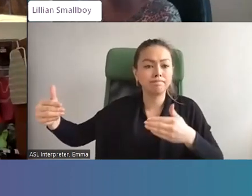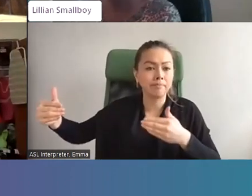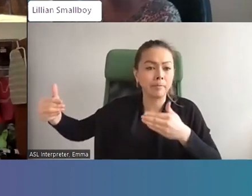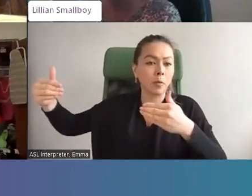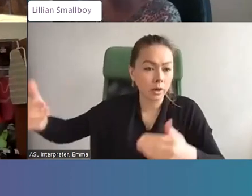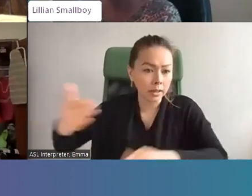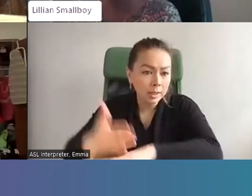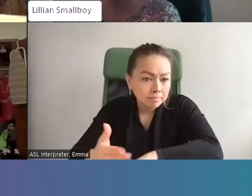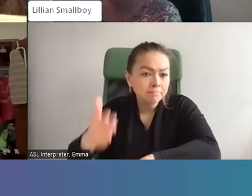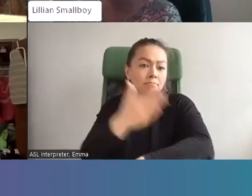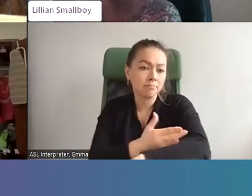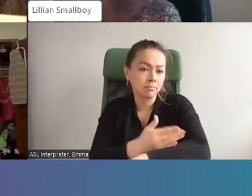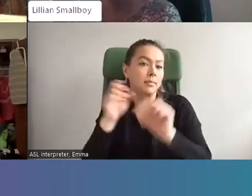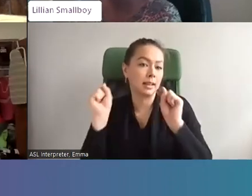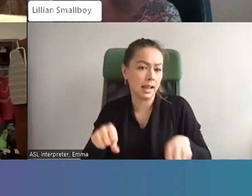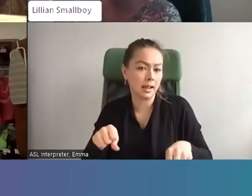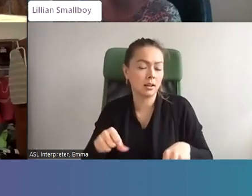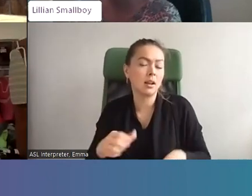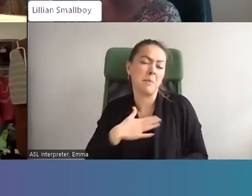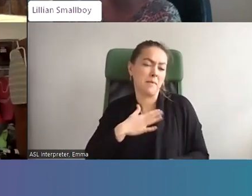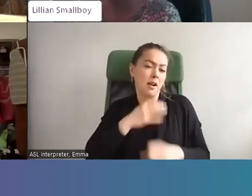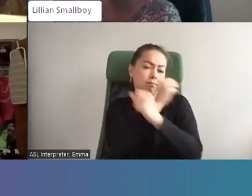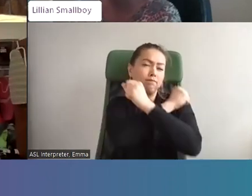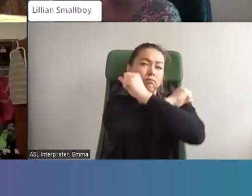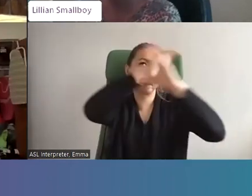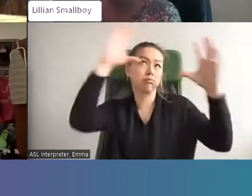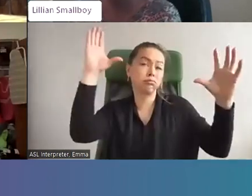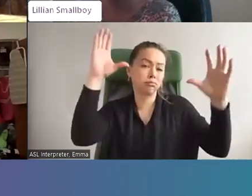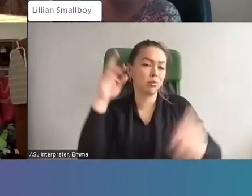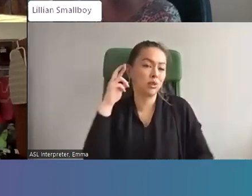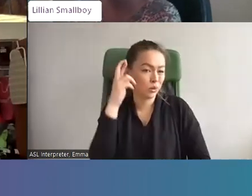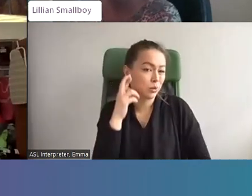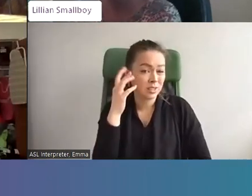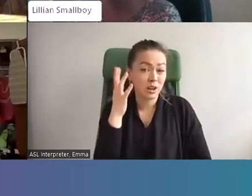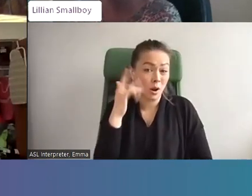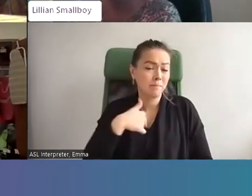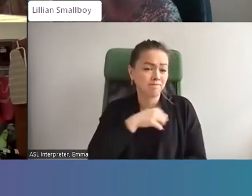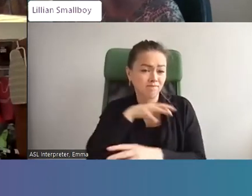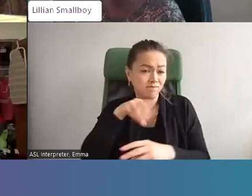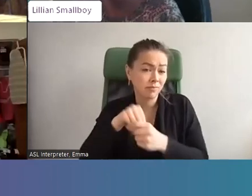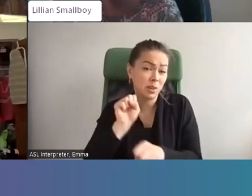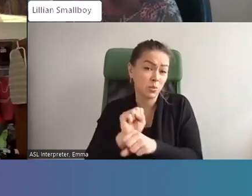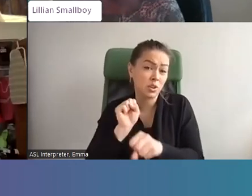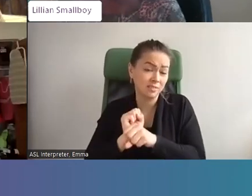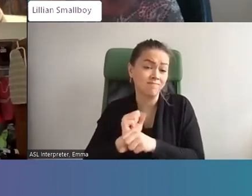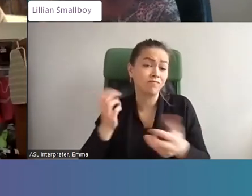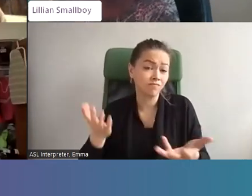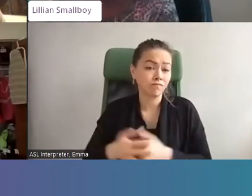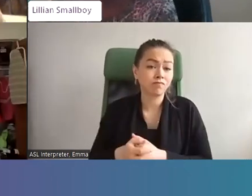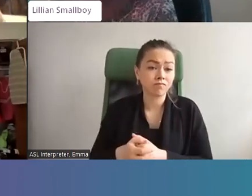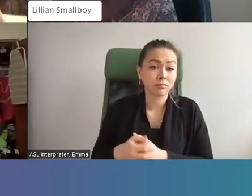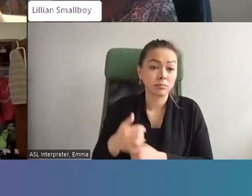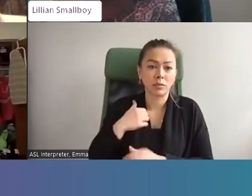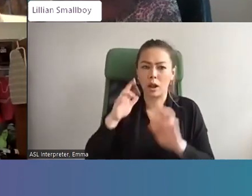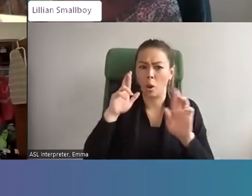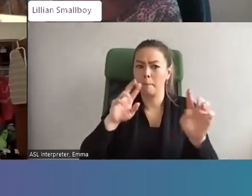This is my vision of and why I do what I do. So awesome. Thank I much. Hope I answered